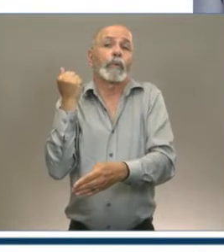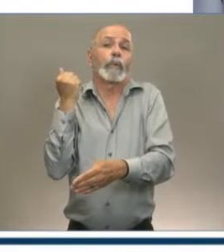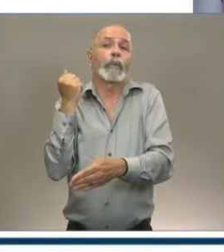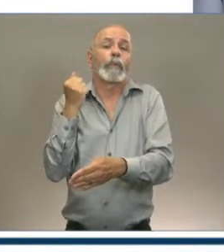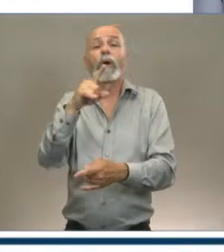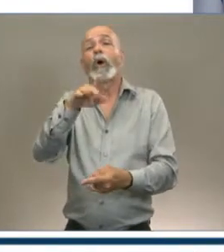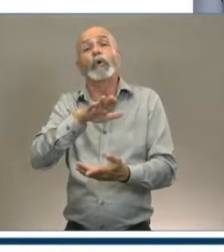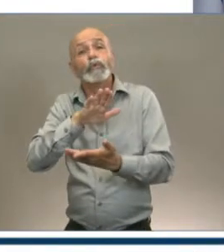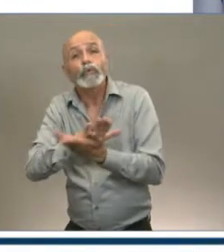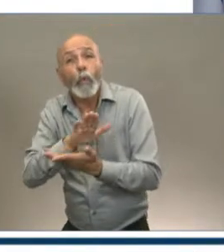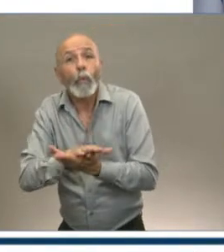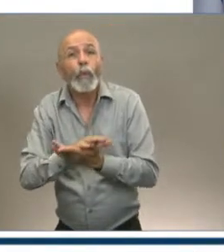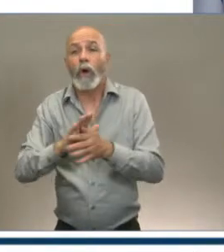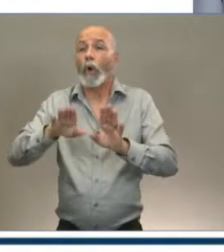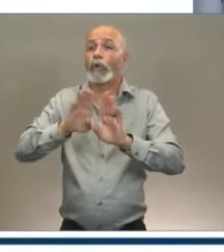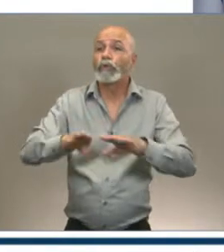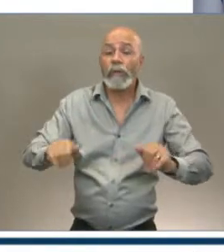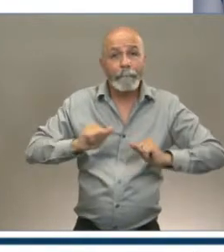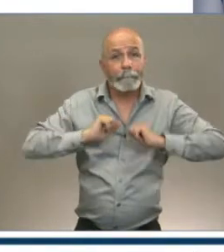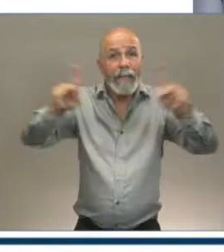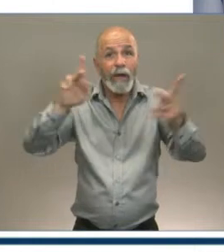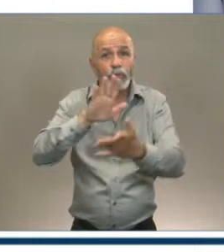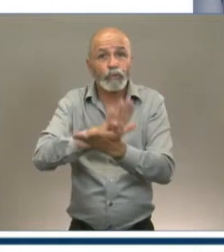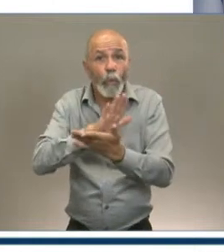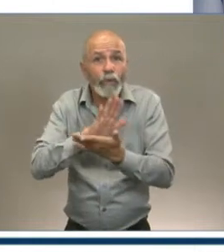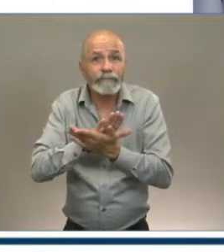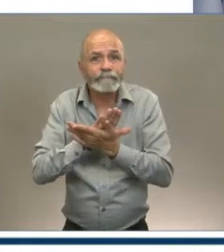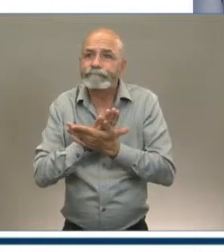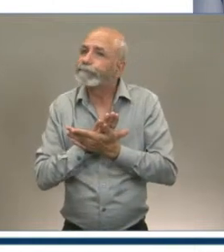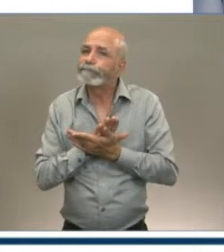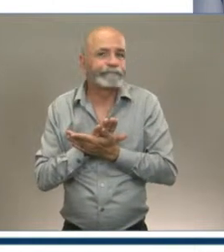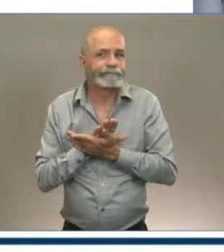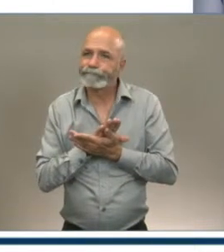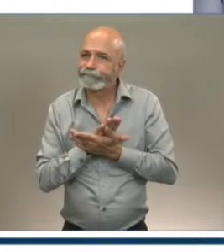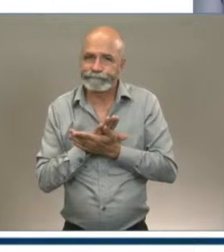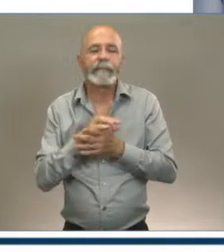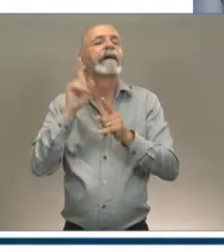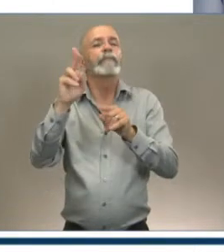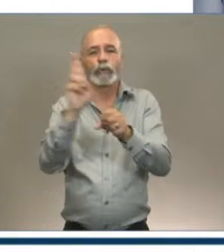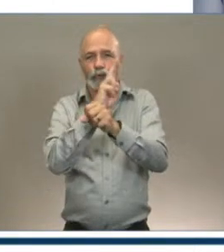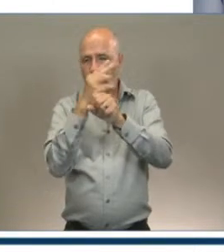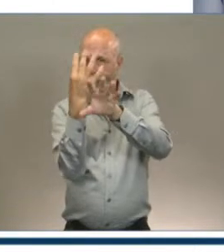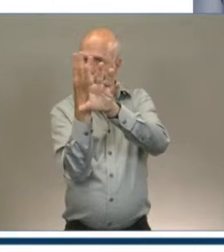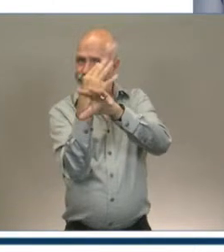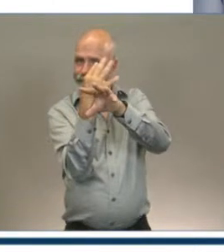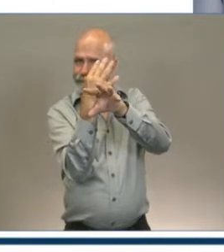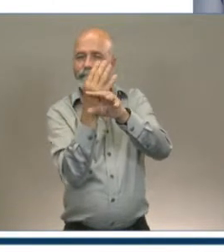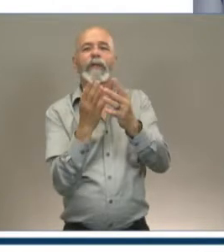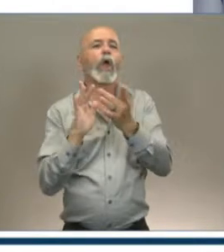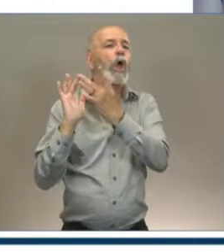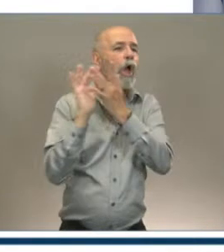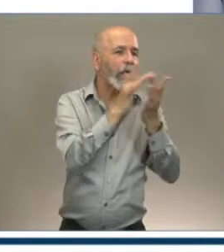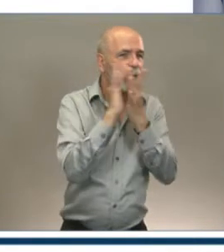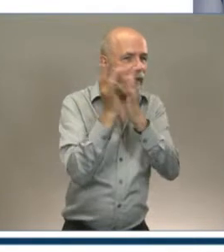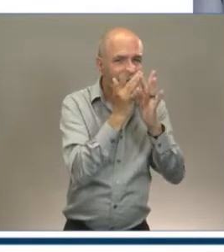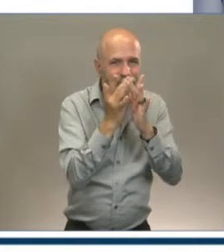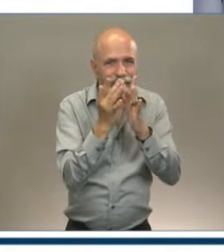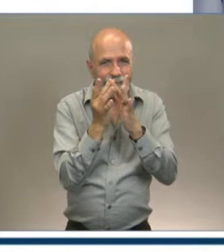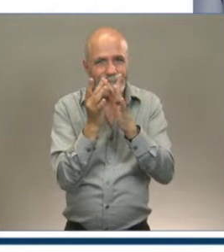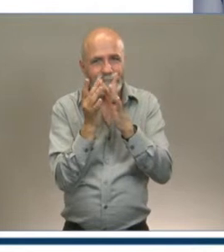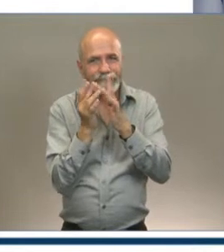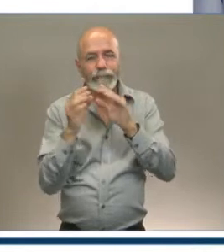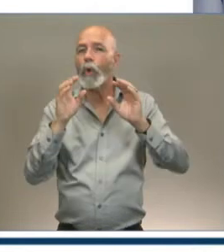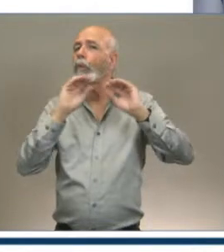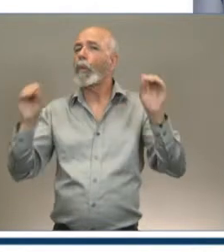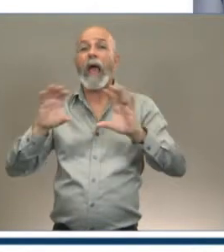to school. They'll continue to use the online learning that was set up. So that means no school for the